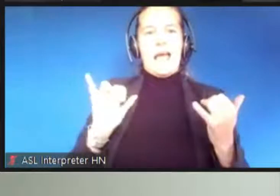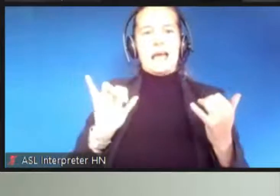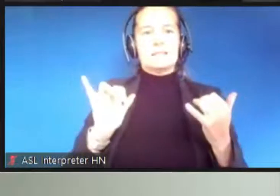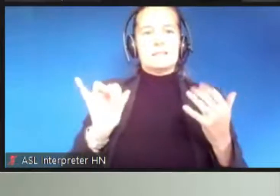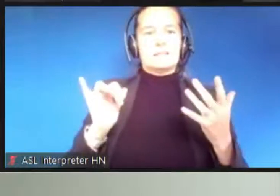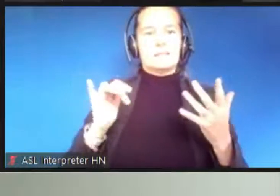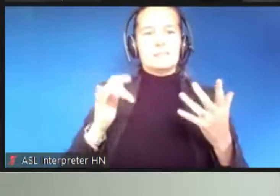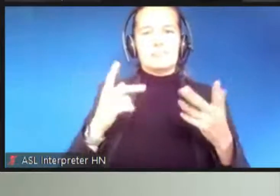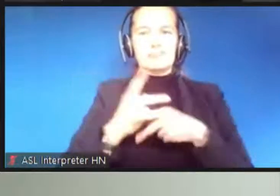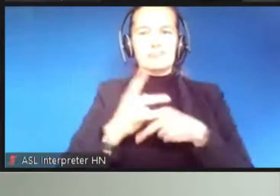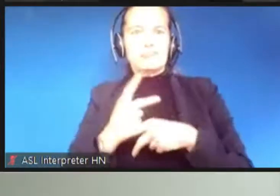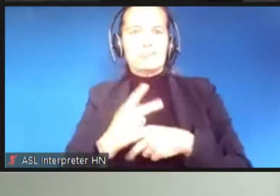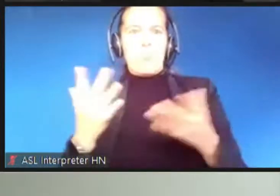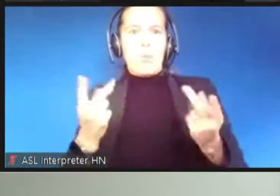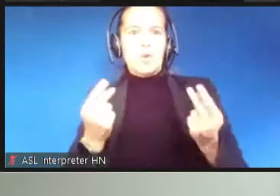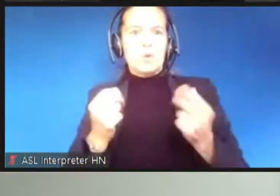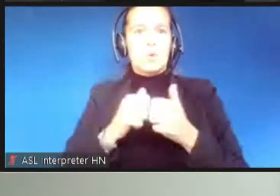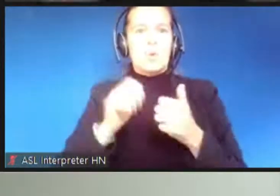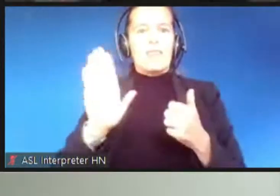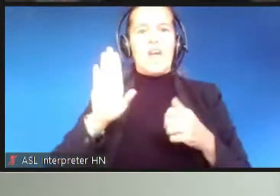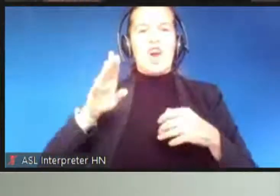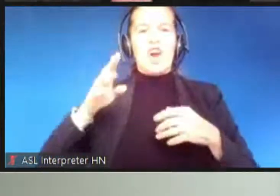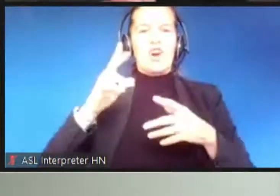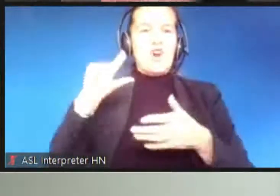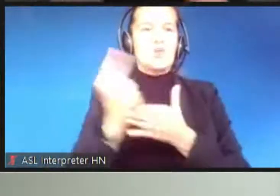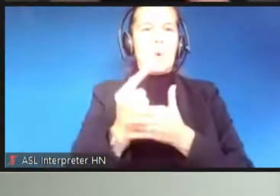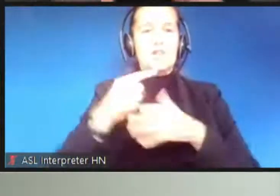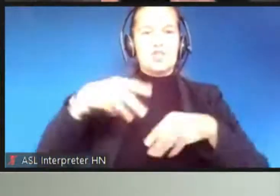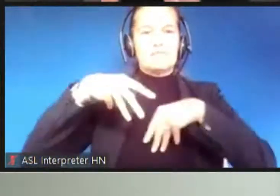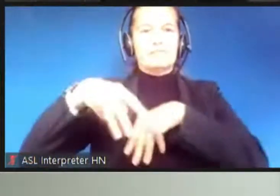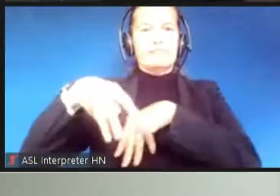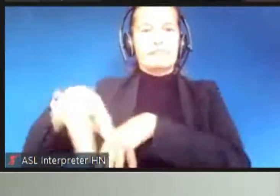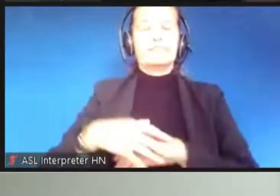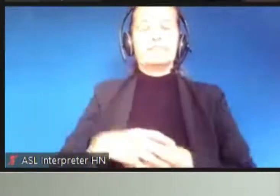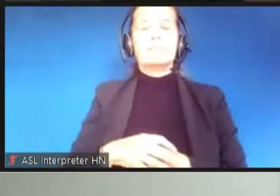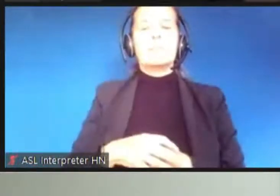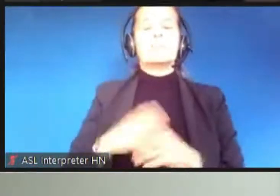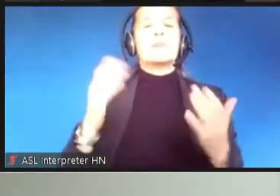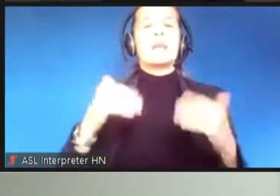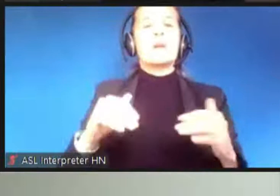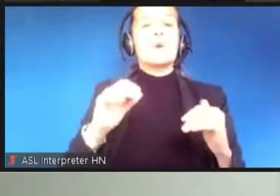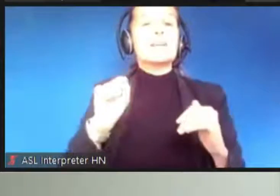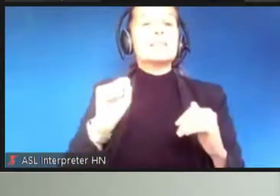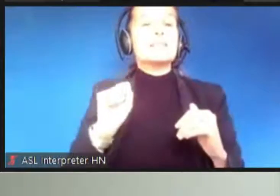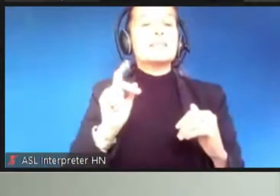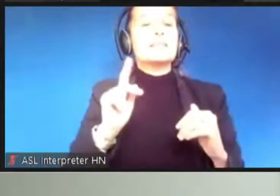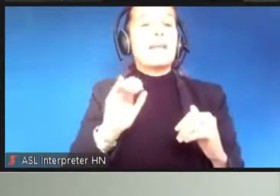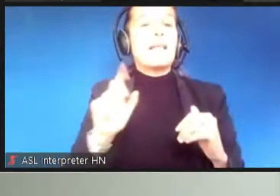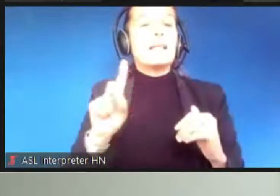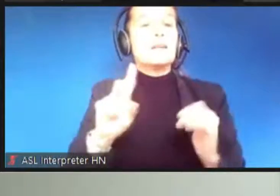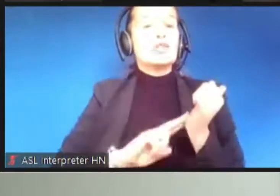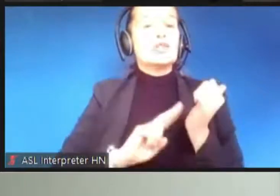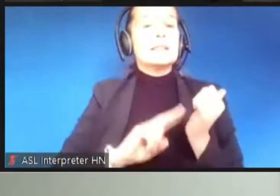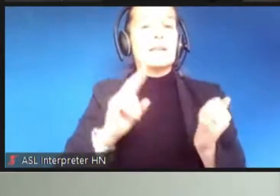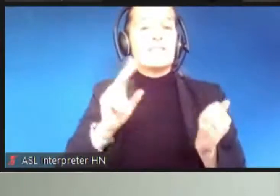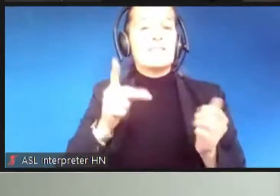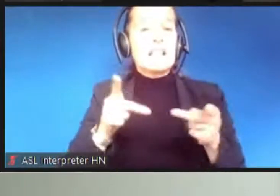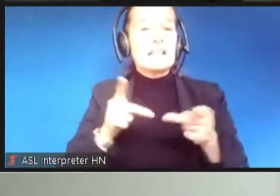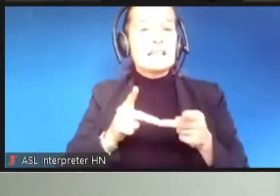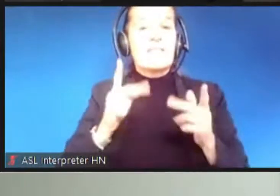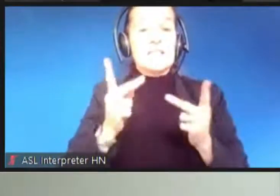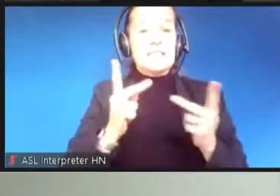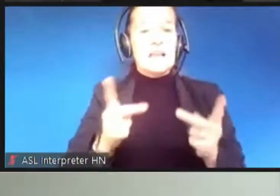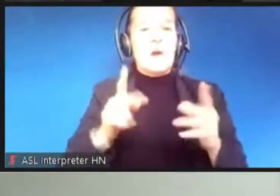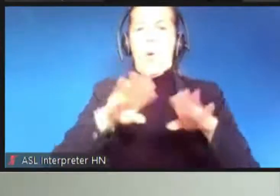Visitation in acute care general hospitals and in skilled nursing facilities is now opening up, but please call first for